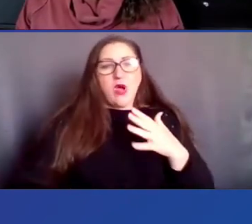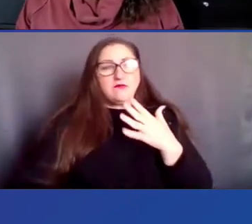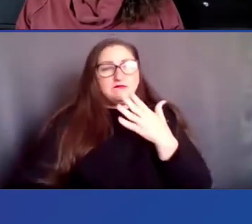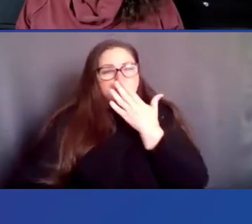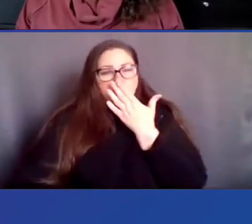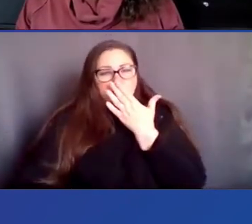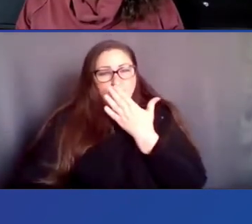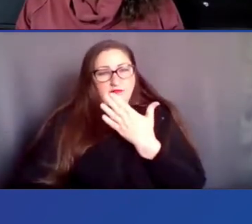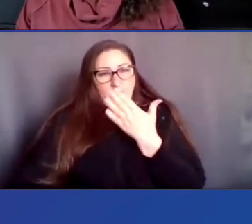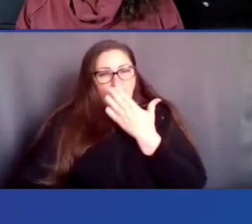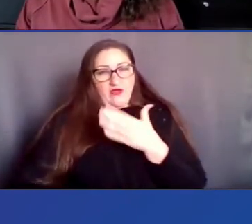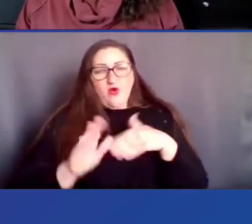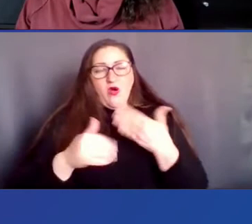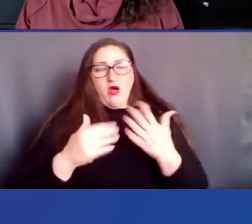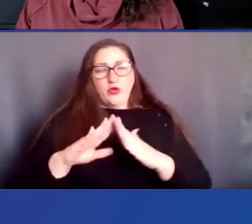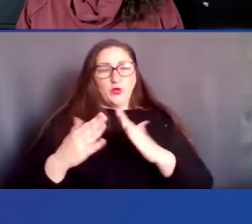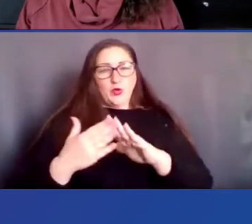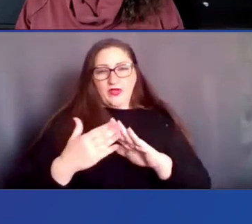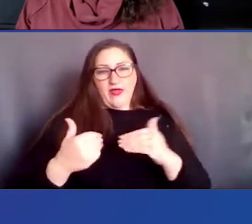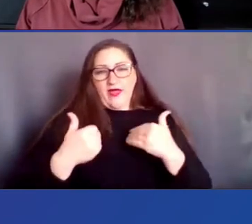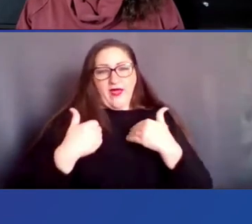to go through it.